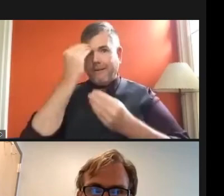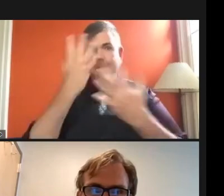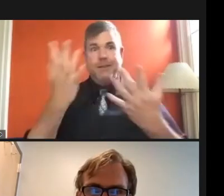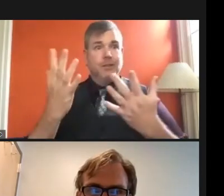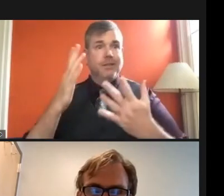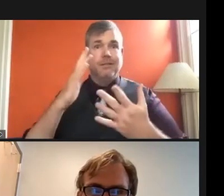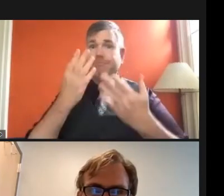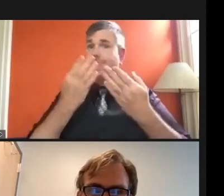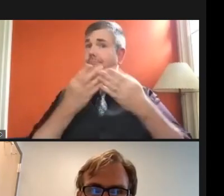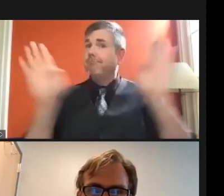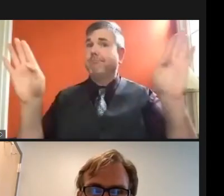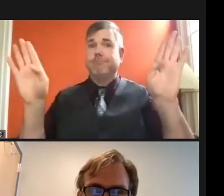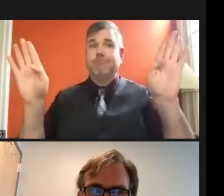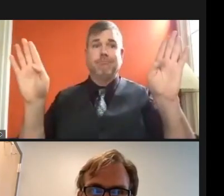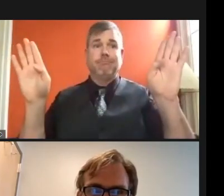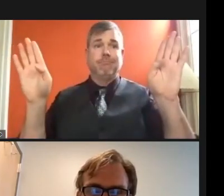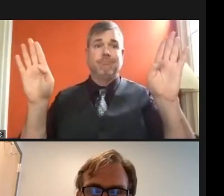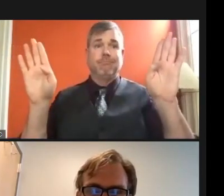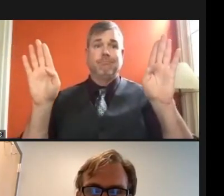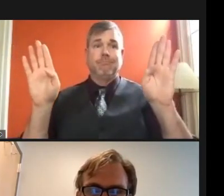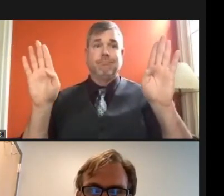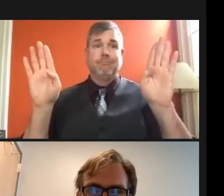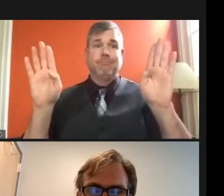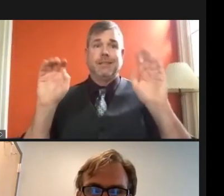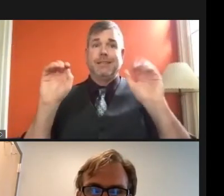is available at our